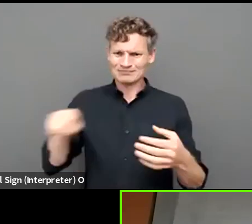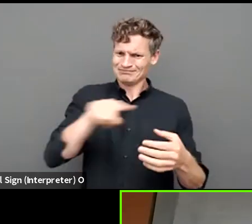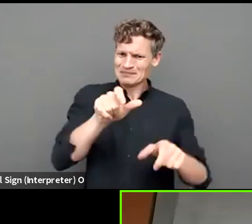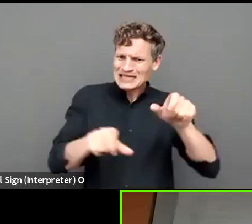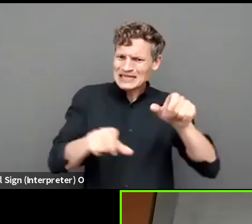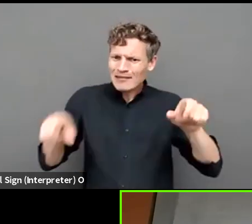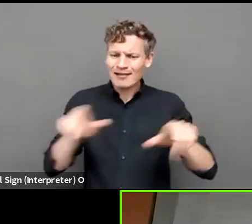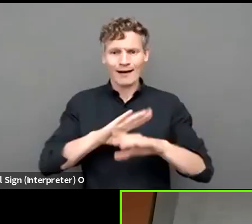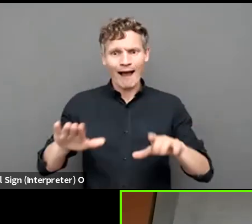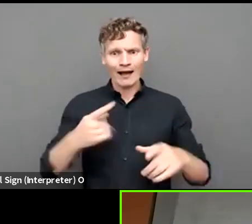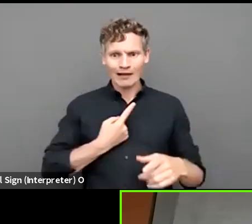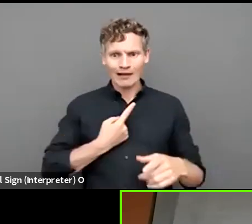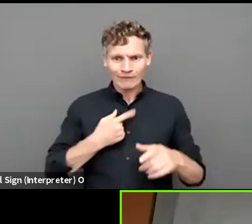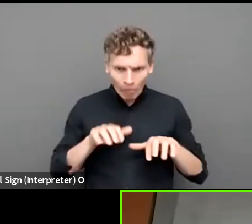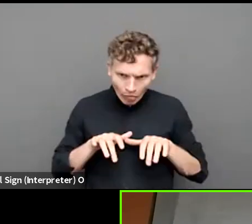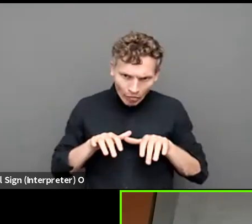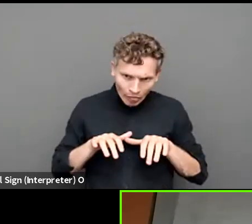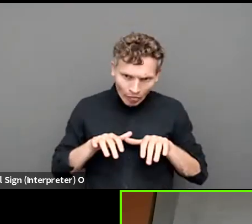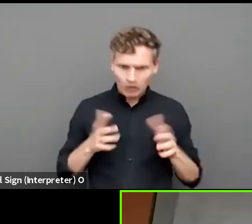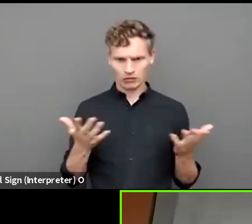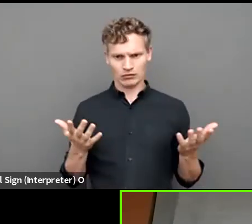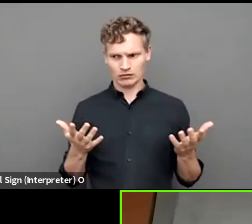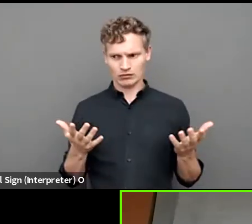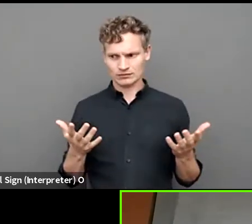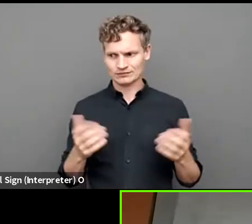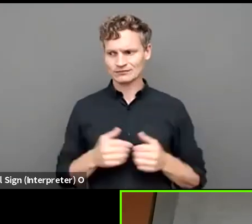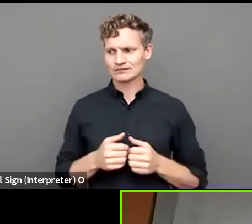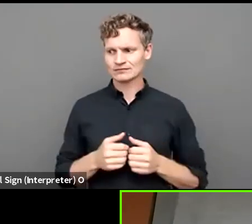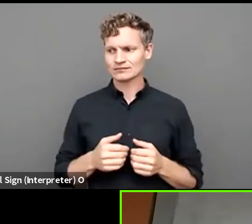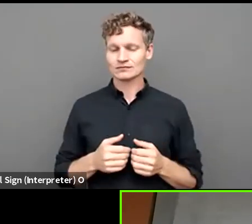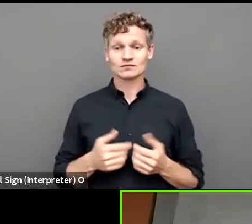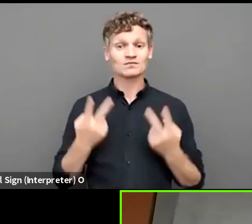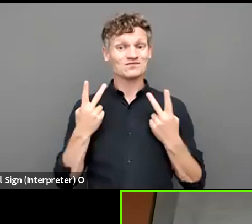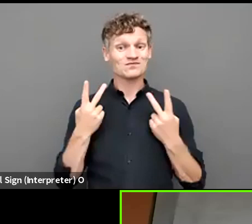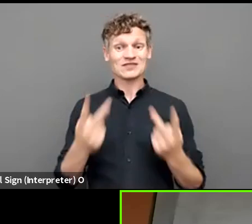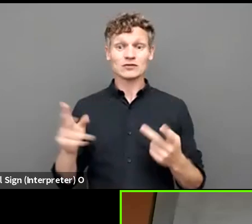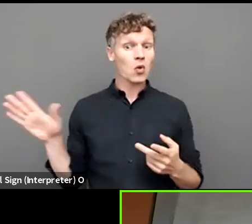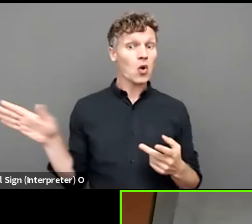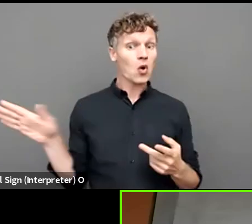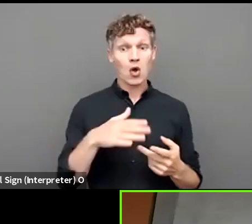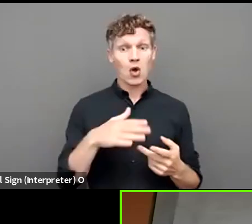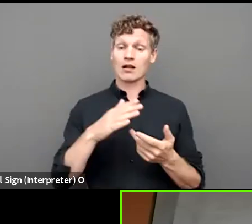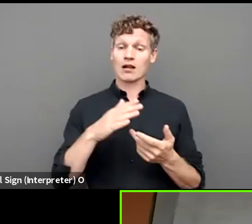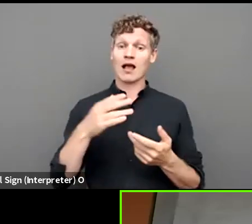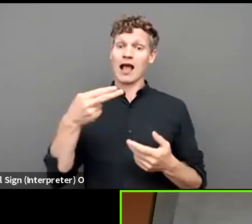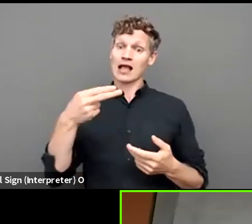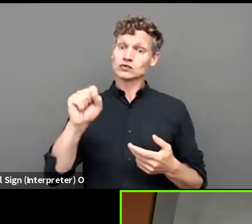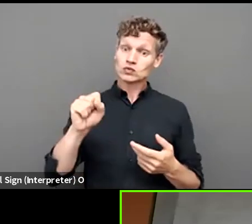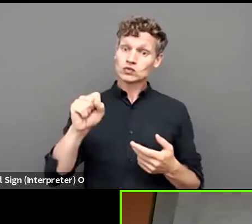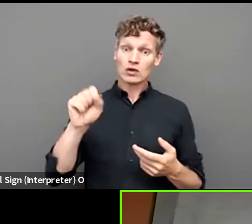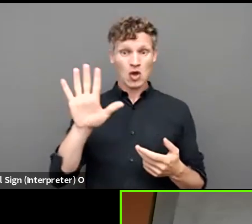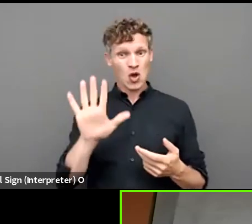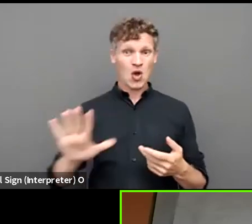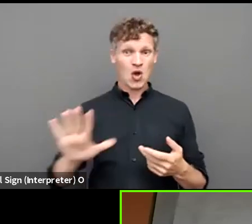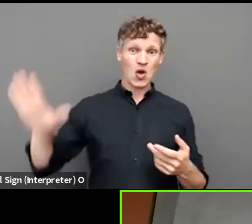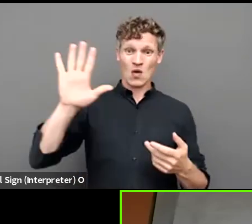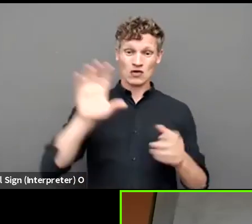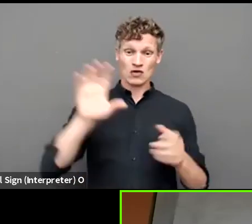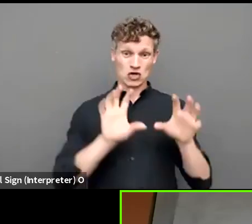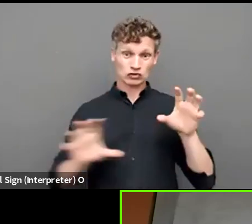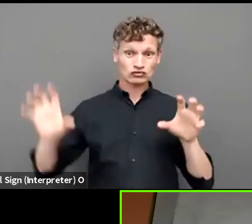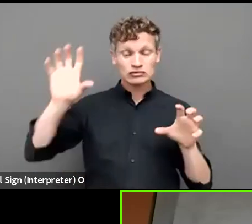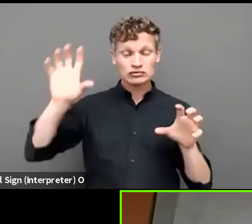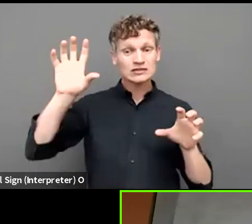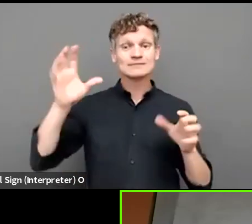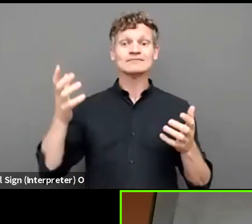Norvège, visited every high school in the whole country with ambassadors, young female engineers that